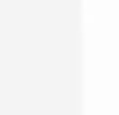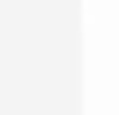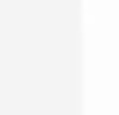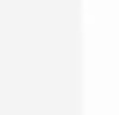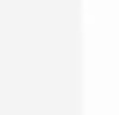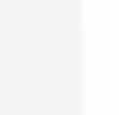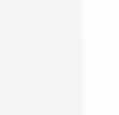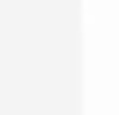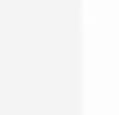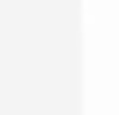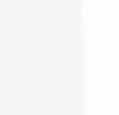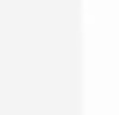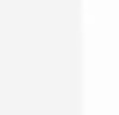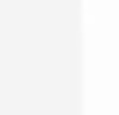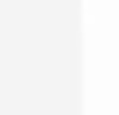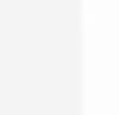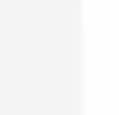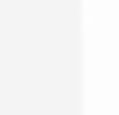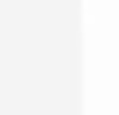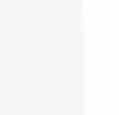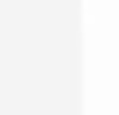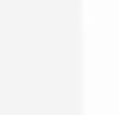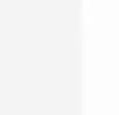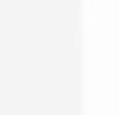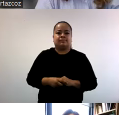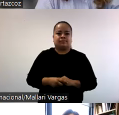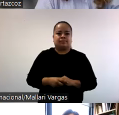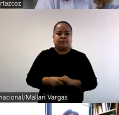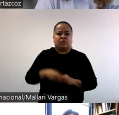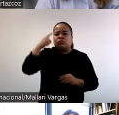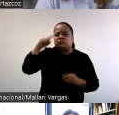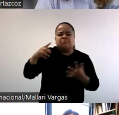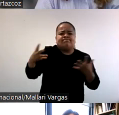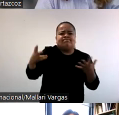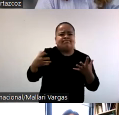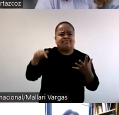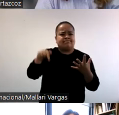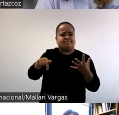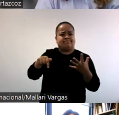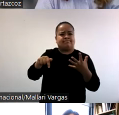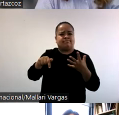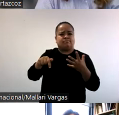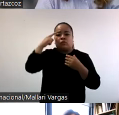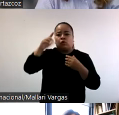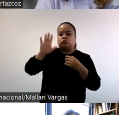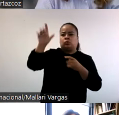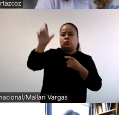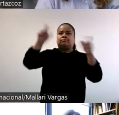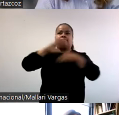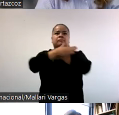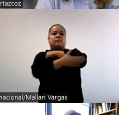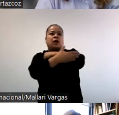code. And this will help us not only to know where you are joining us from, but